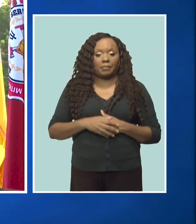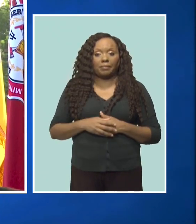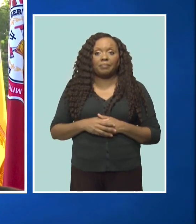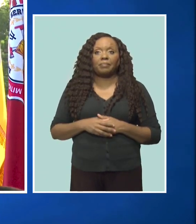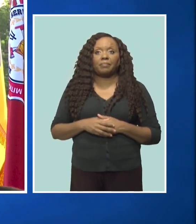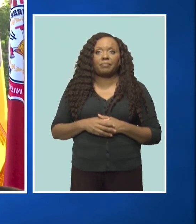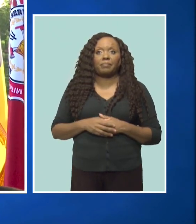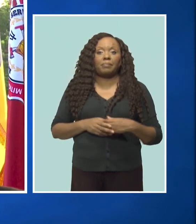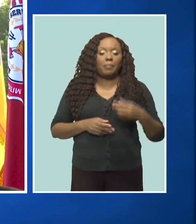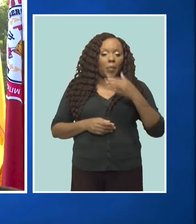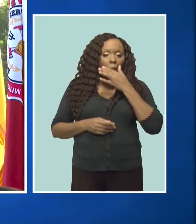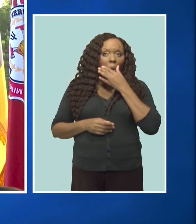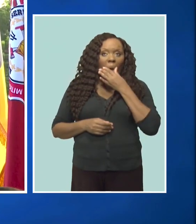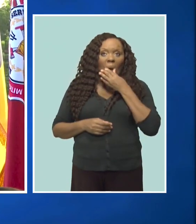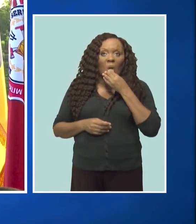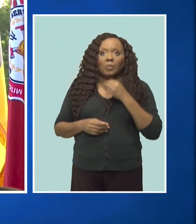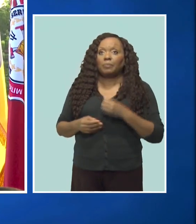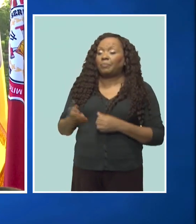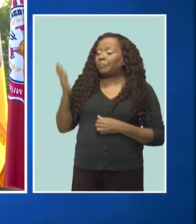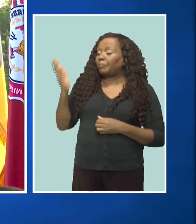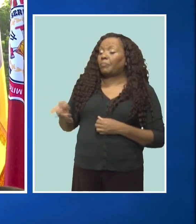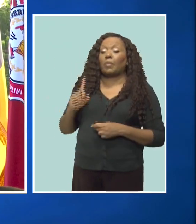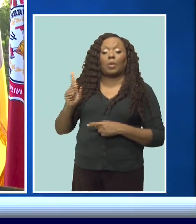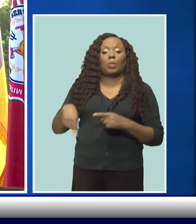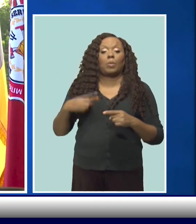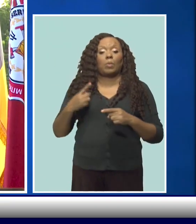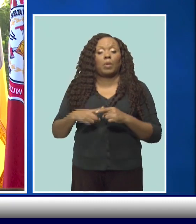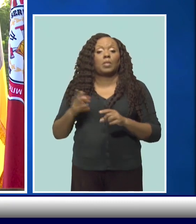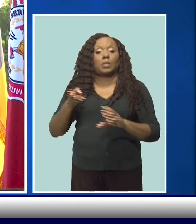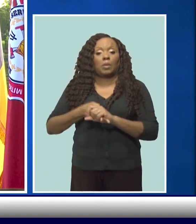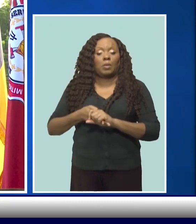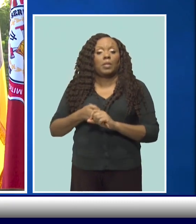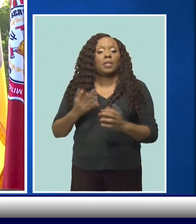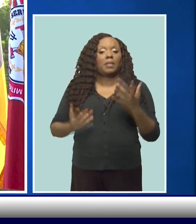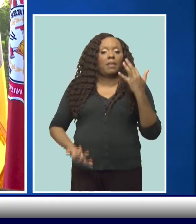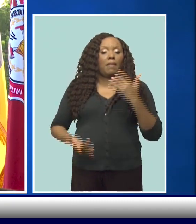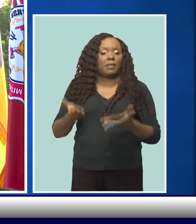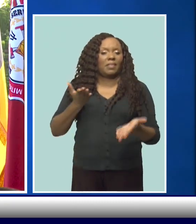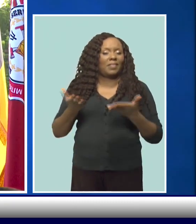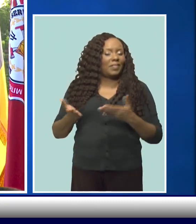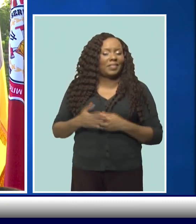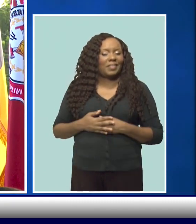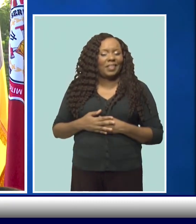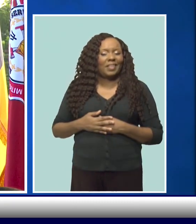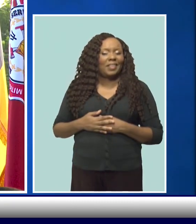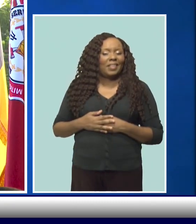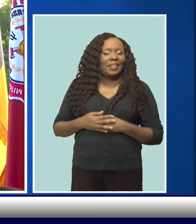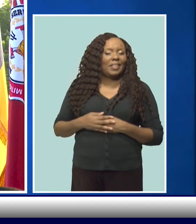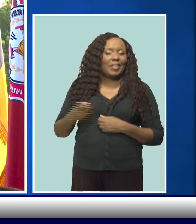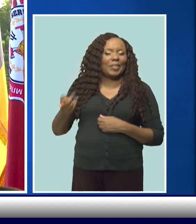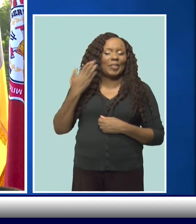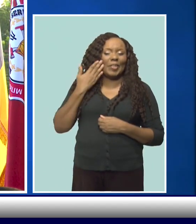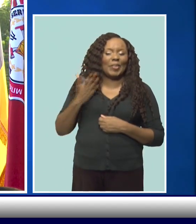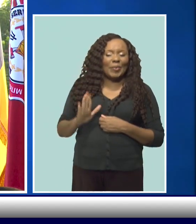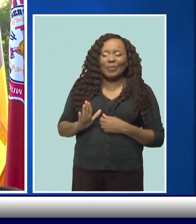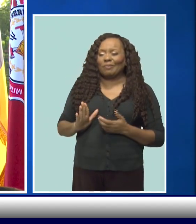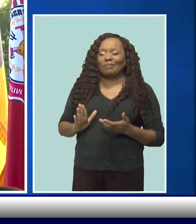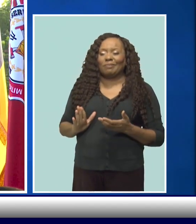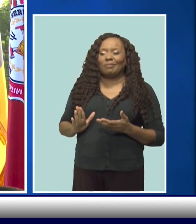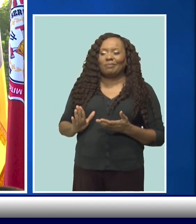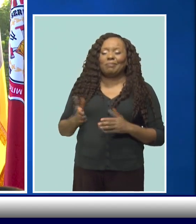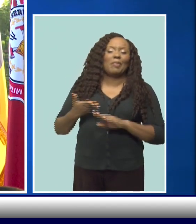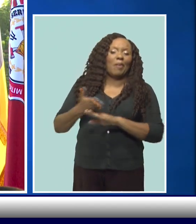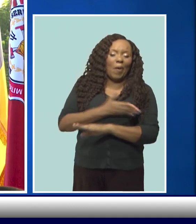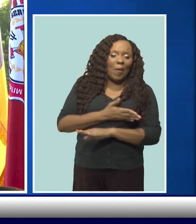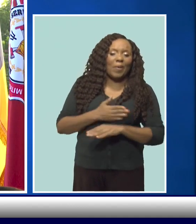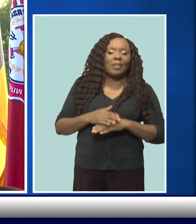of the duties that you signed up for when you signed up for the Barbados Fire Service. I don't think you even contemplated that you'd be called upon to give the service that